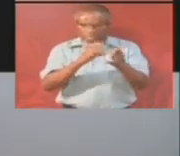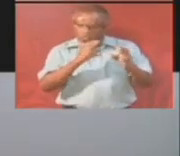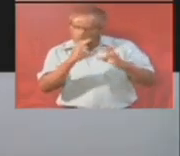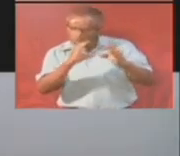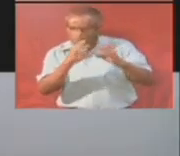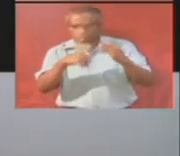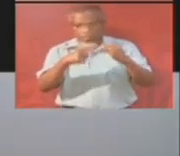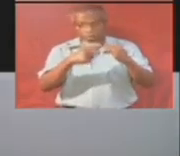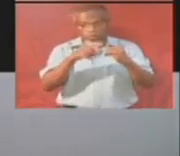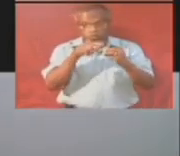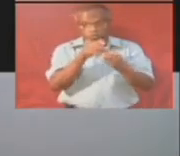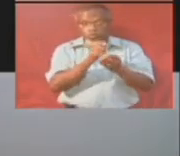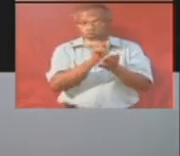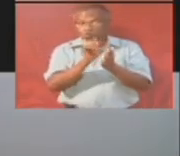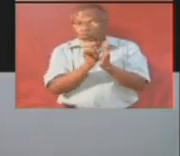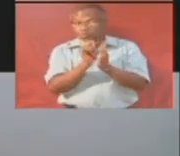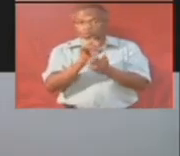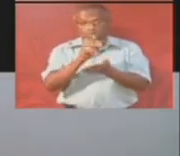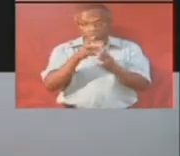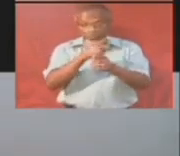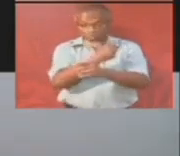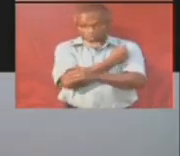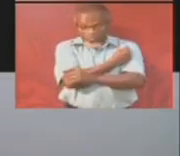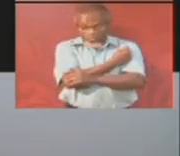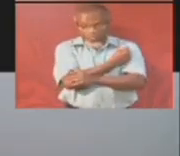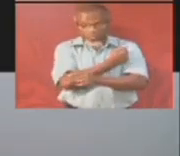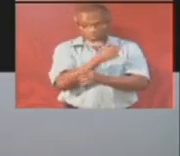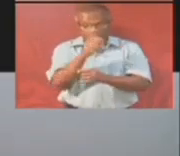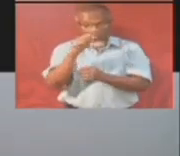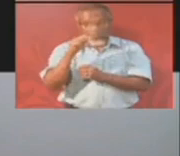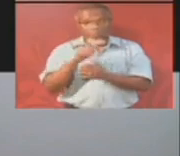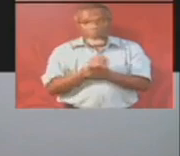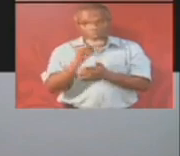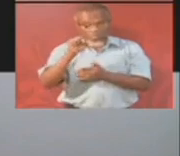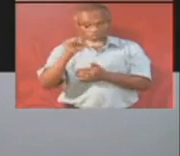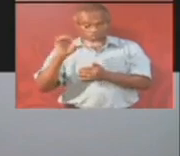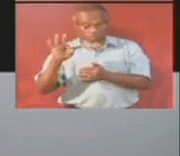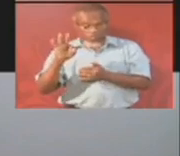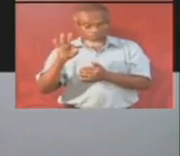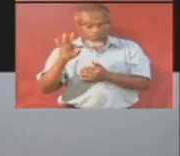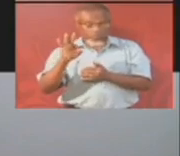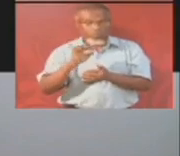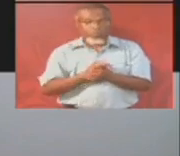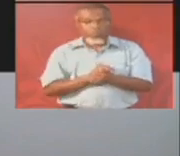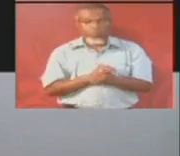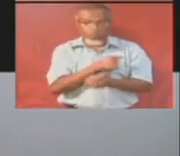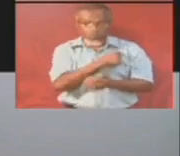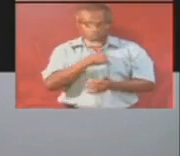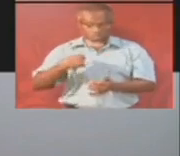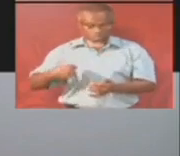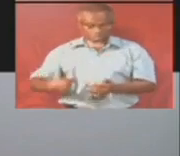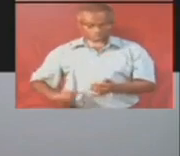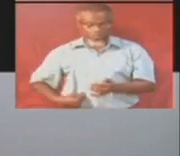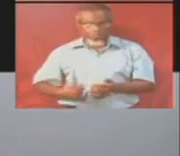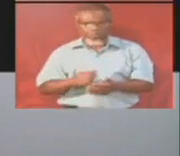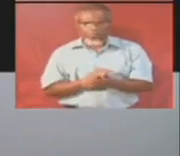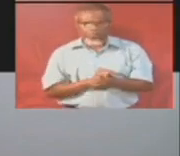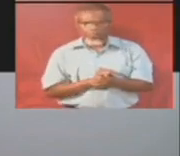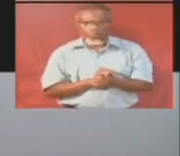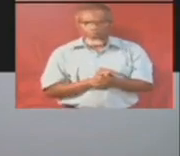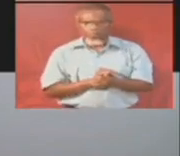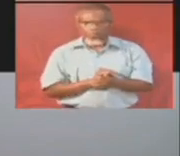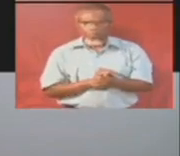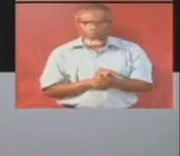the CMO. CMO, saying that we are reporting more and more cases of the COVID, the Brazilian variant,